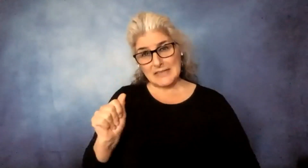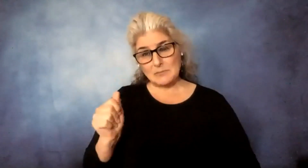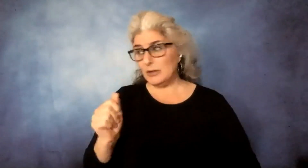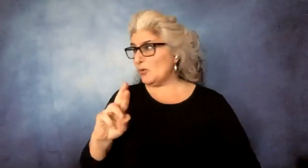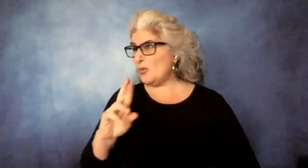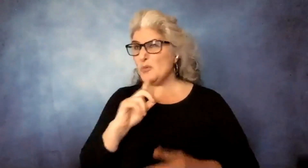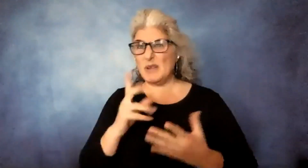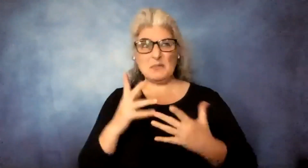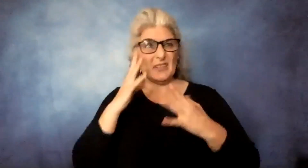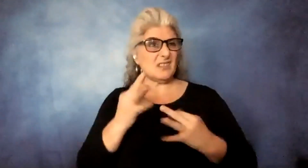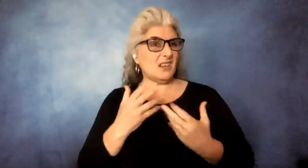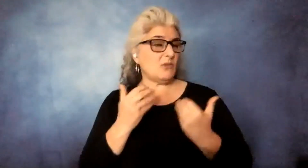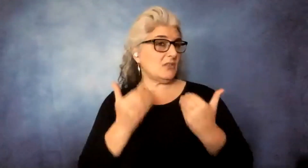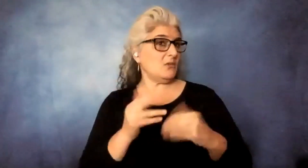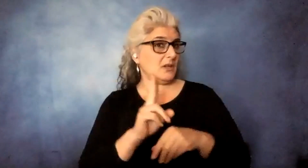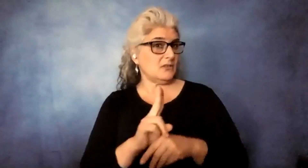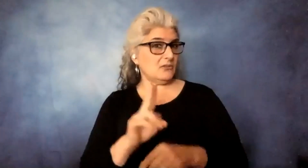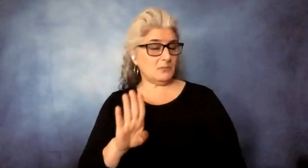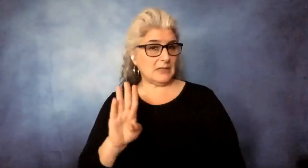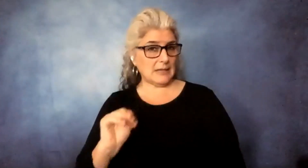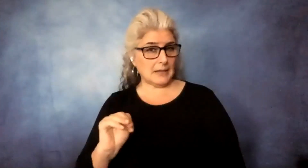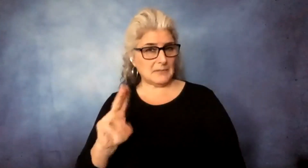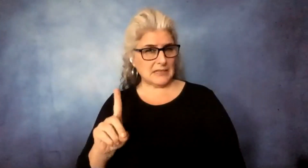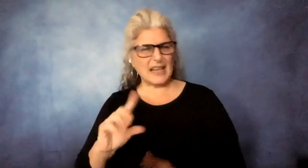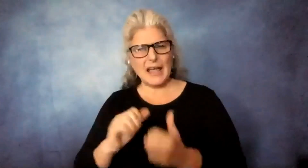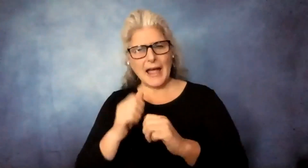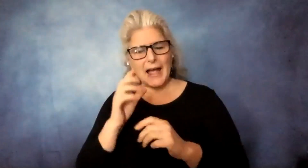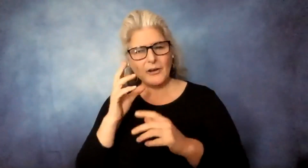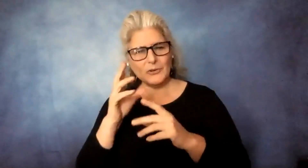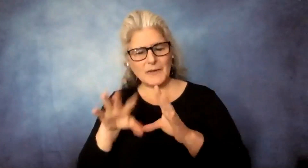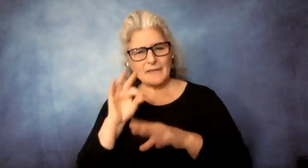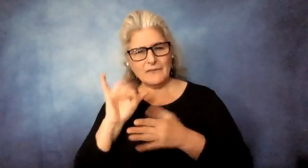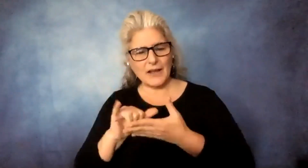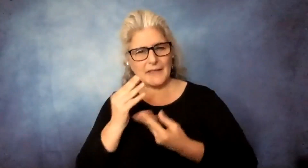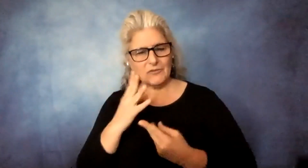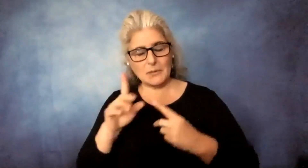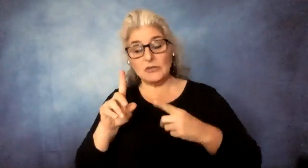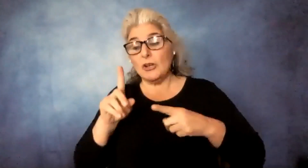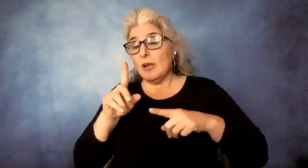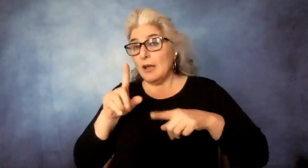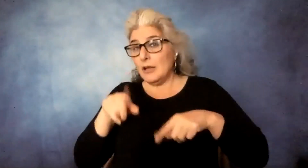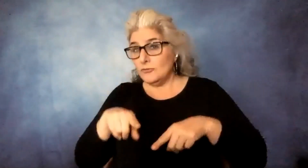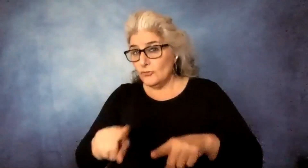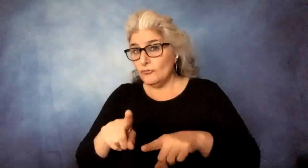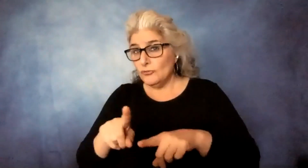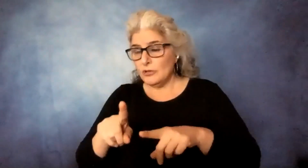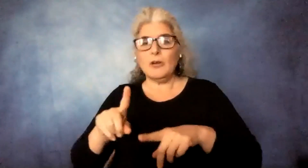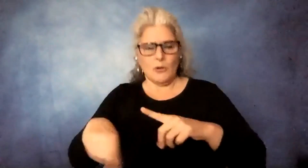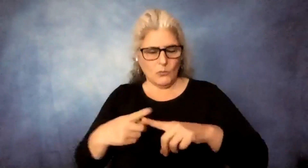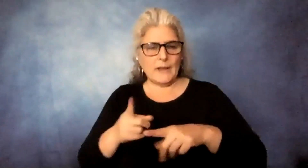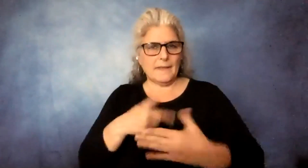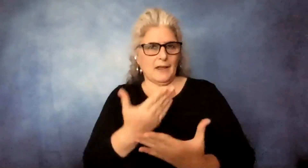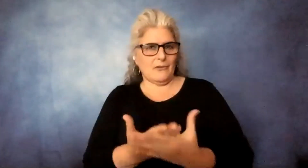the BMD? How will they get that other piece of information at the voting locations, at the polling